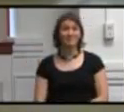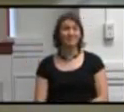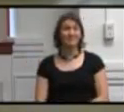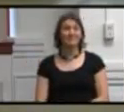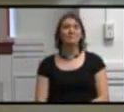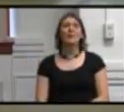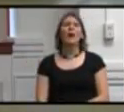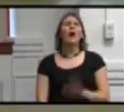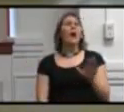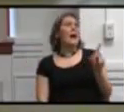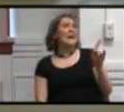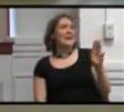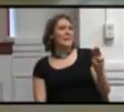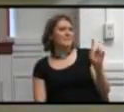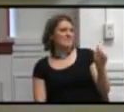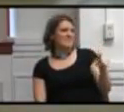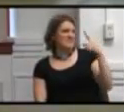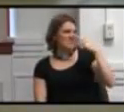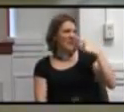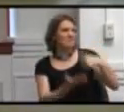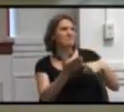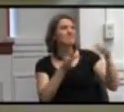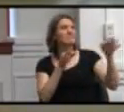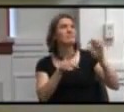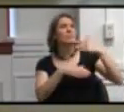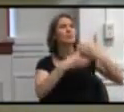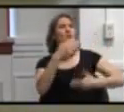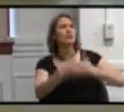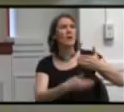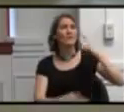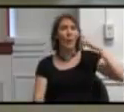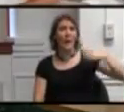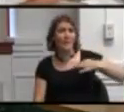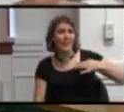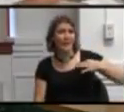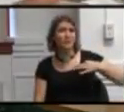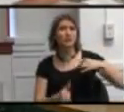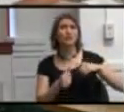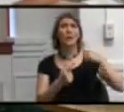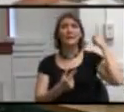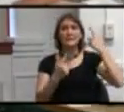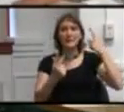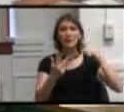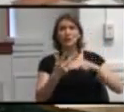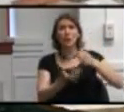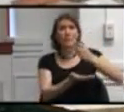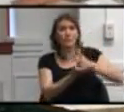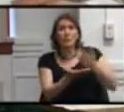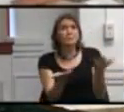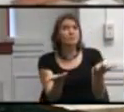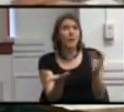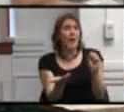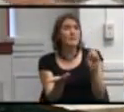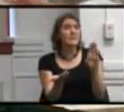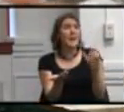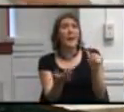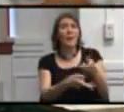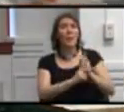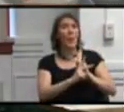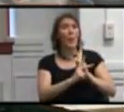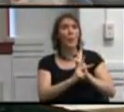And Kim, if you could speak a little bit about the process for applying for and then considering an approval of Small Business Assistance Program